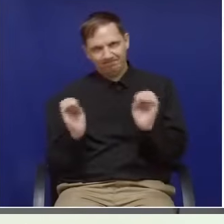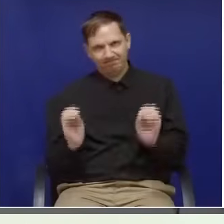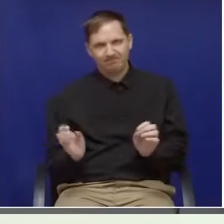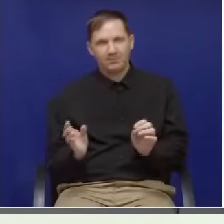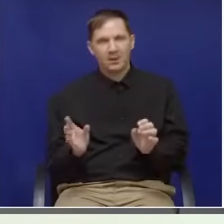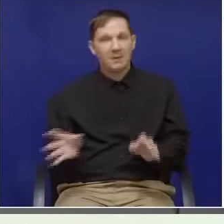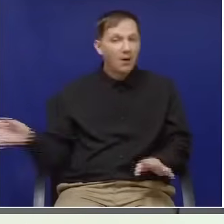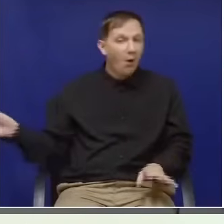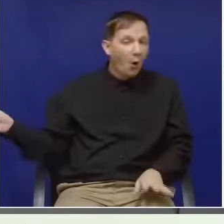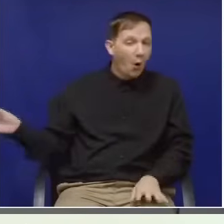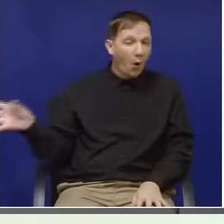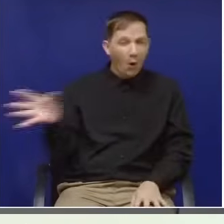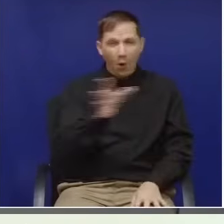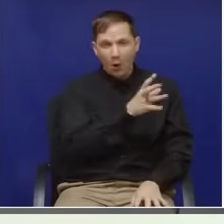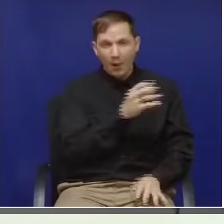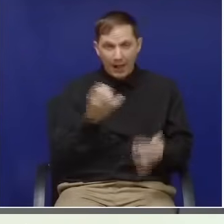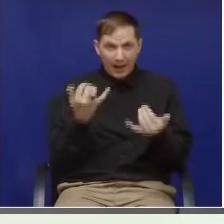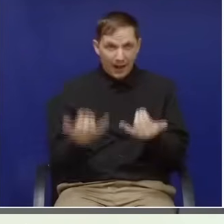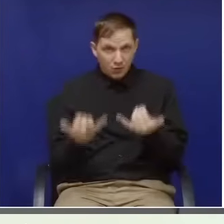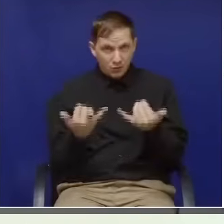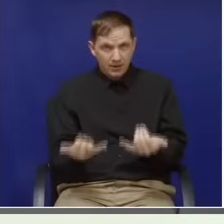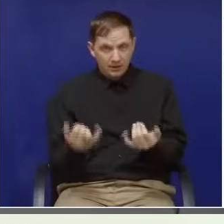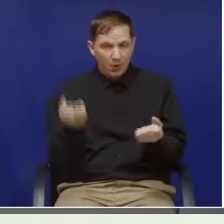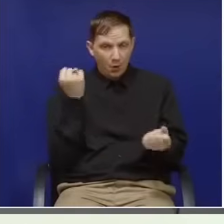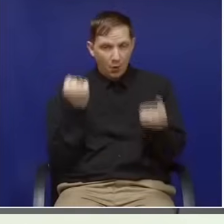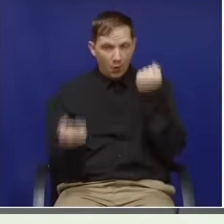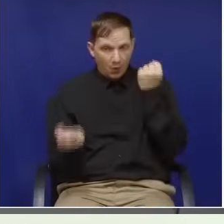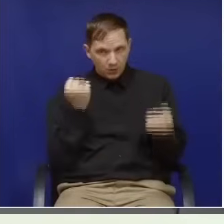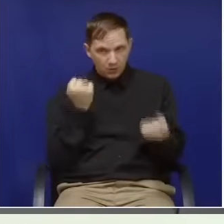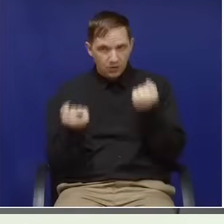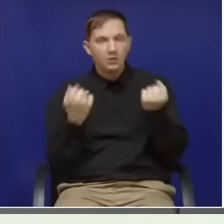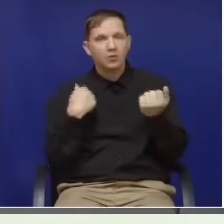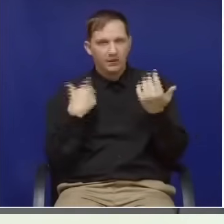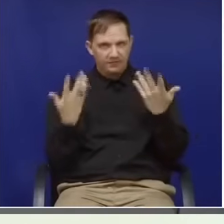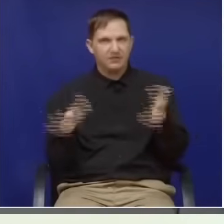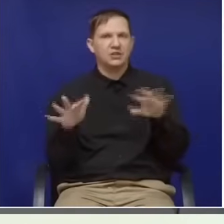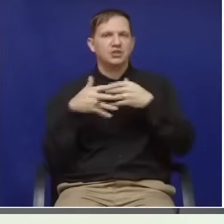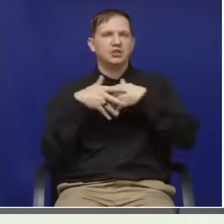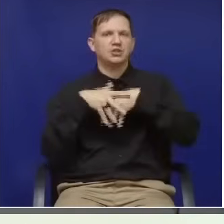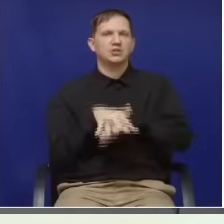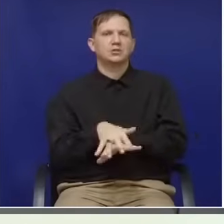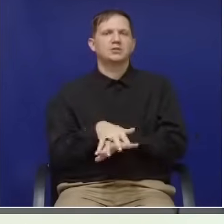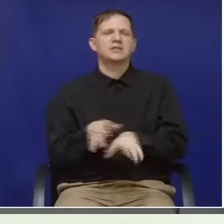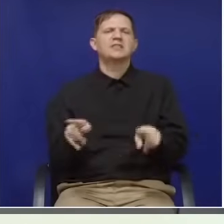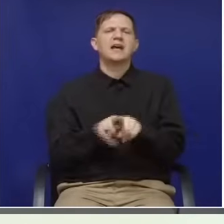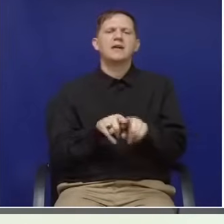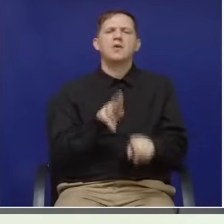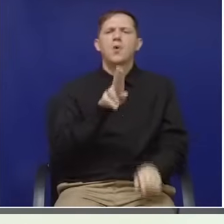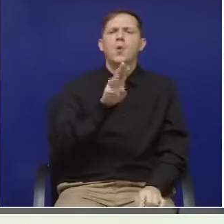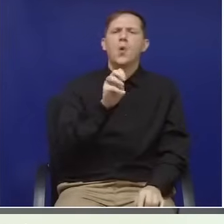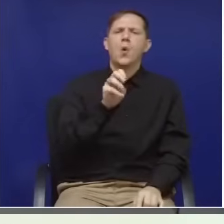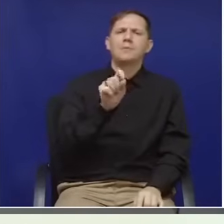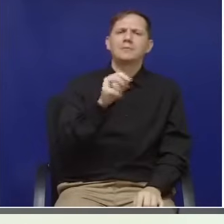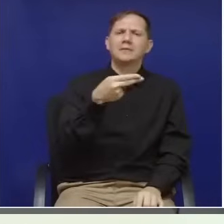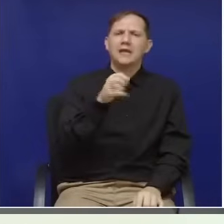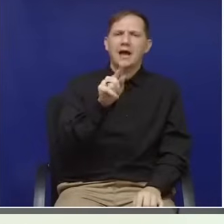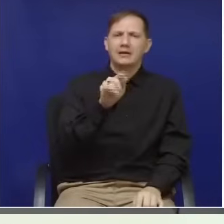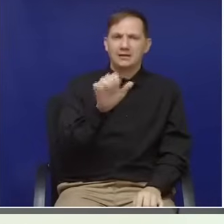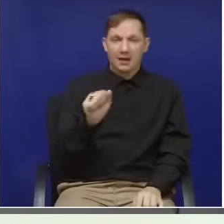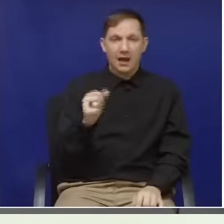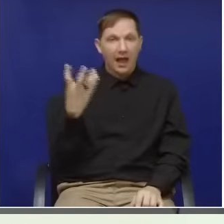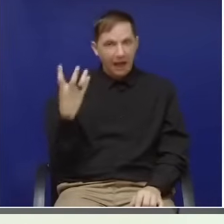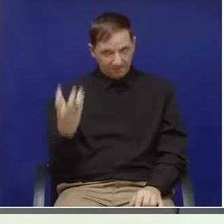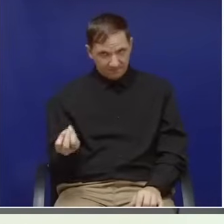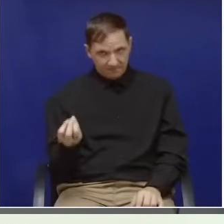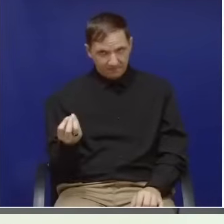sikwazile ukuzenza napha eMthatha naphi sizenzile. Xa sijonga kuma-high courts la singakayifaki khona, if ujonga